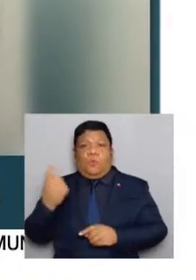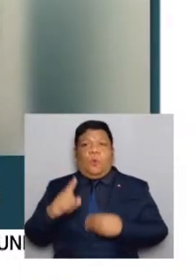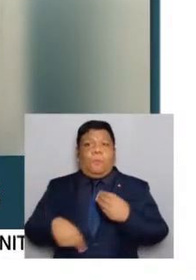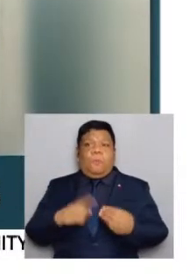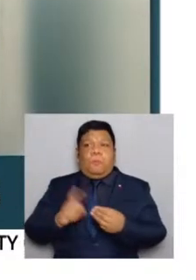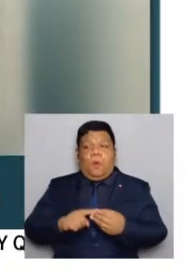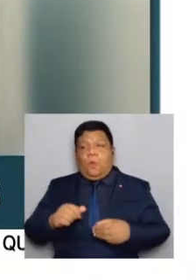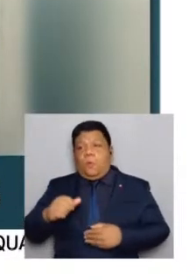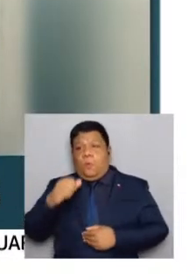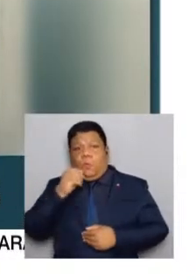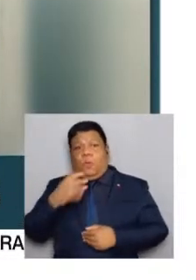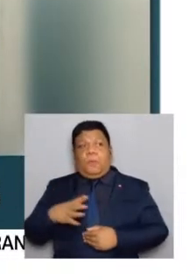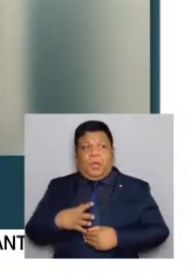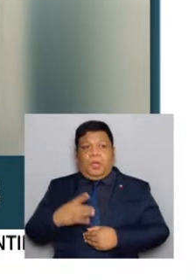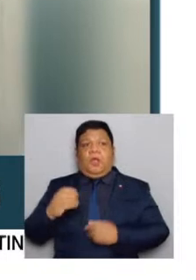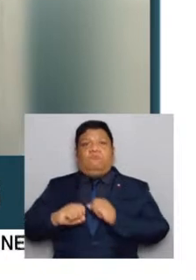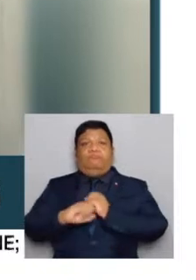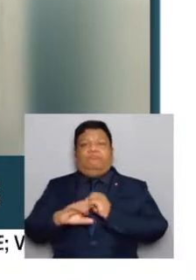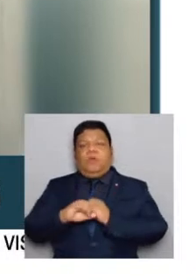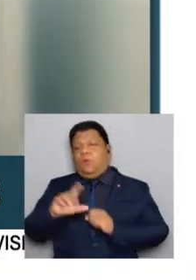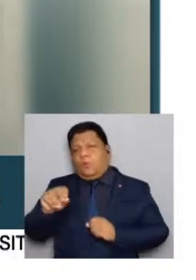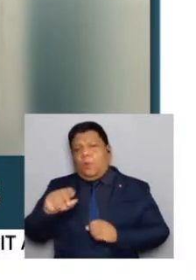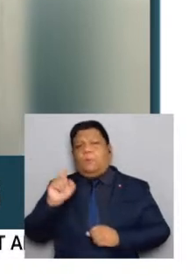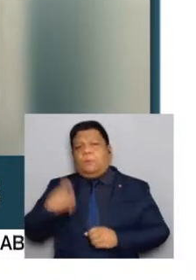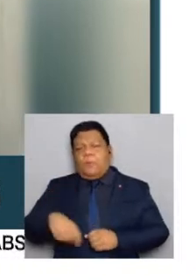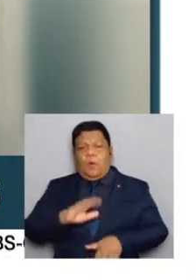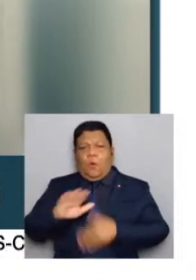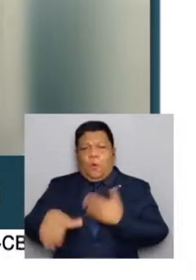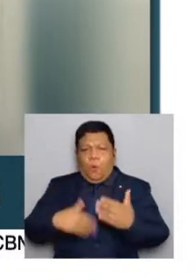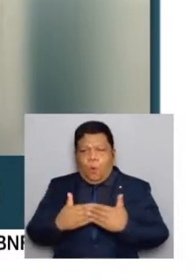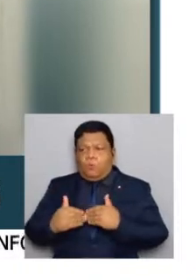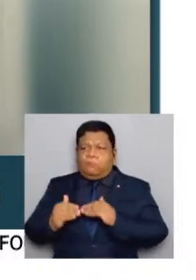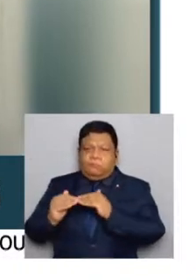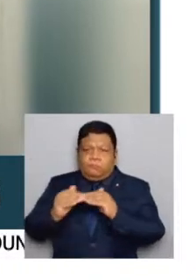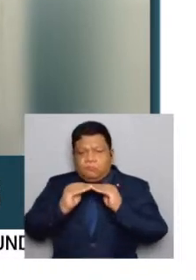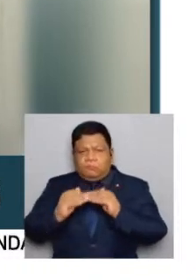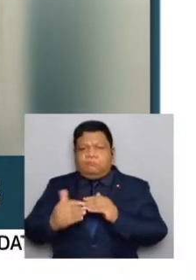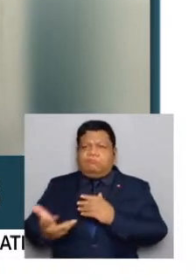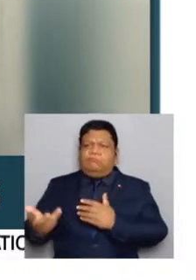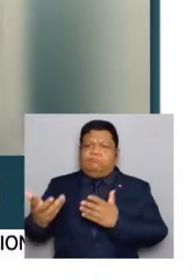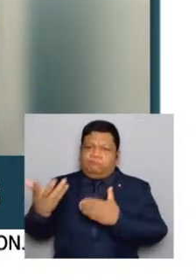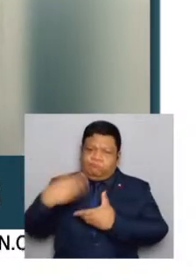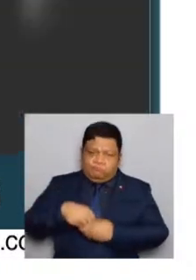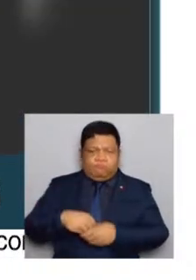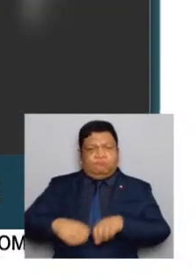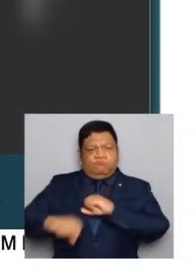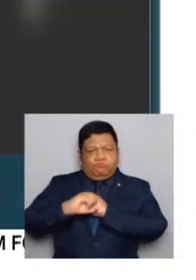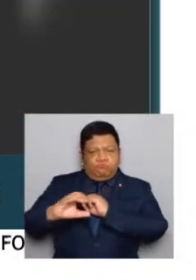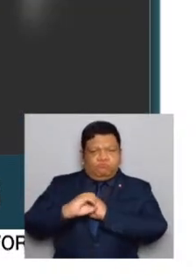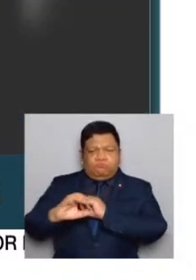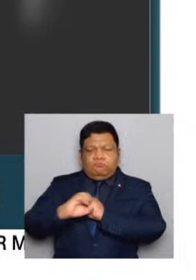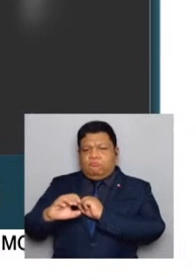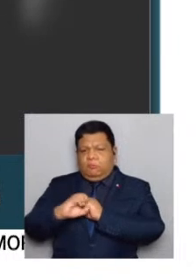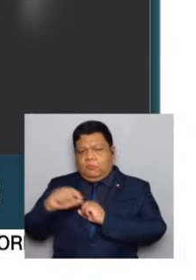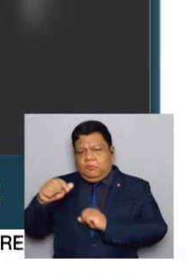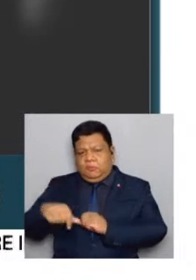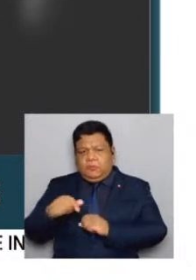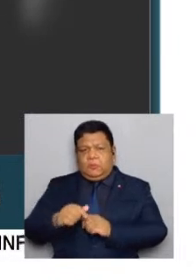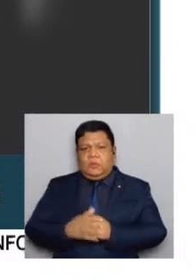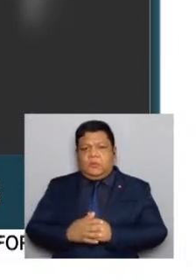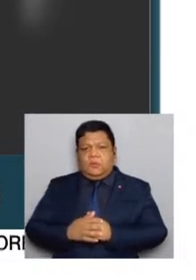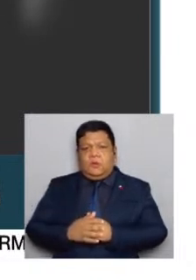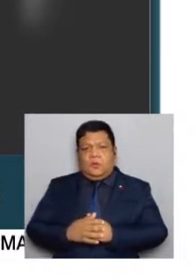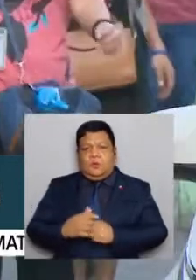are championing this change. We need everyone to take this seriously and everyone to champion this issue. I